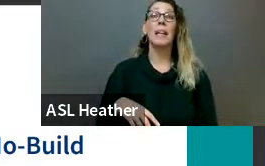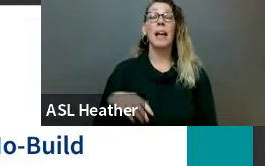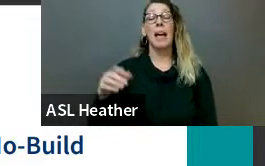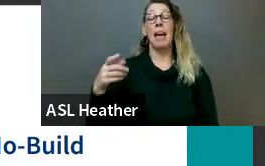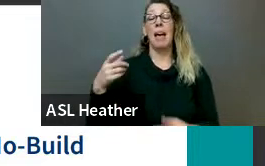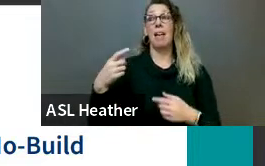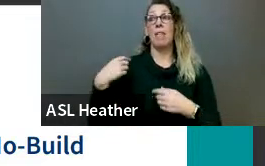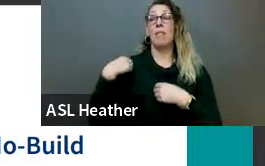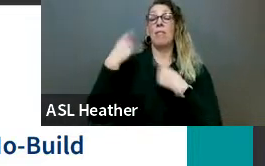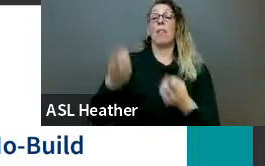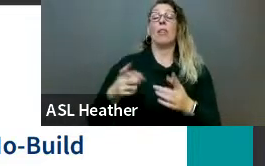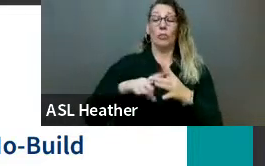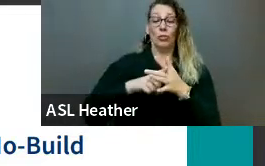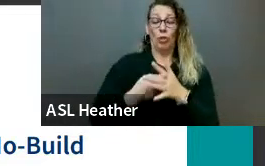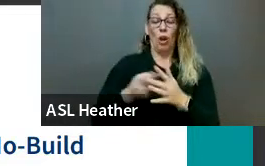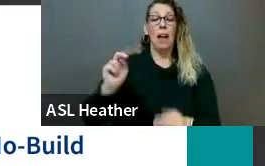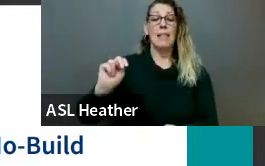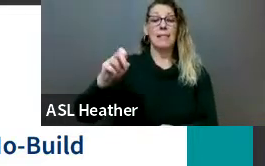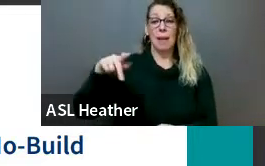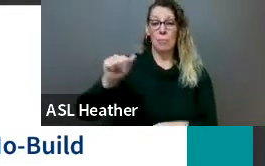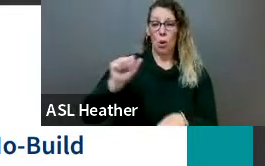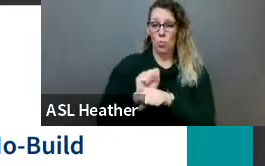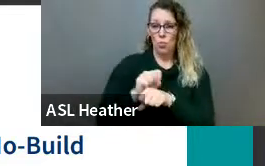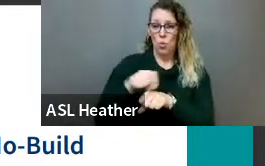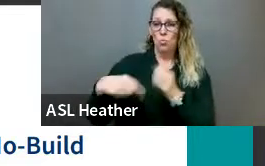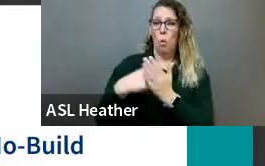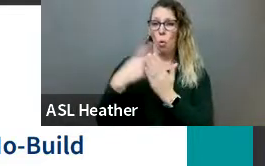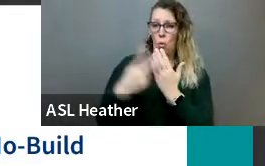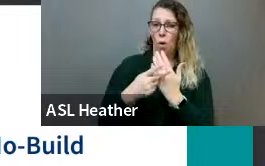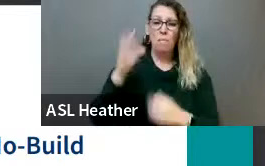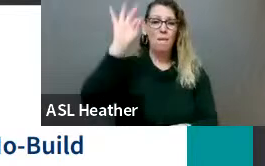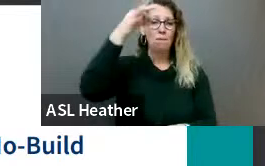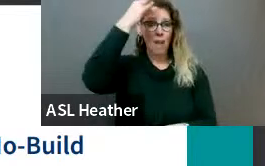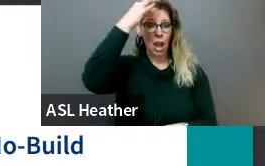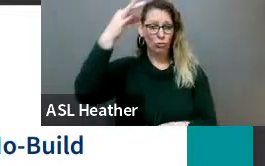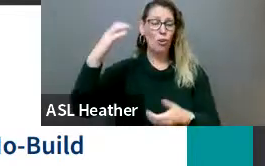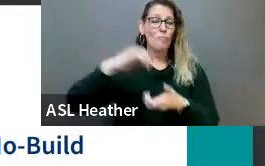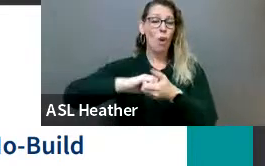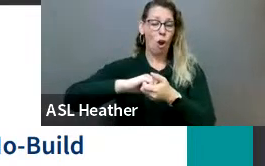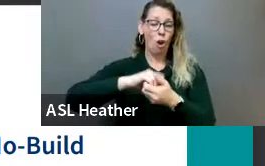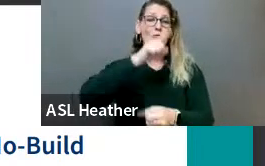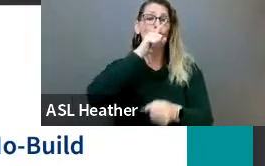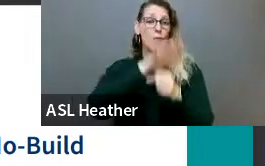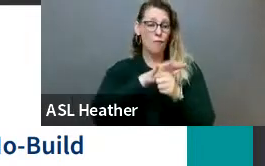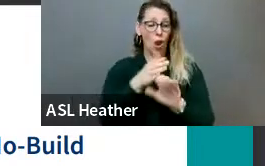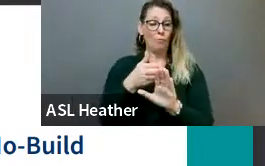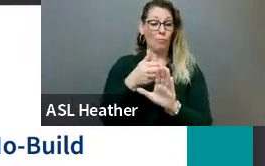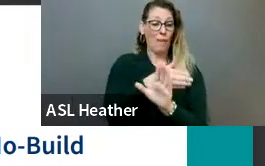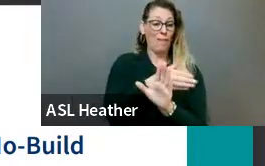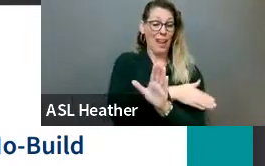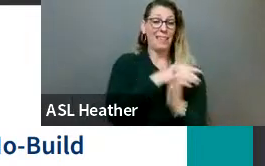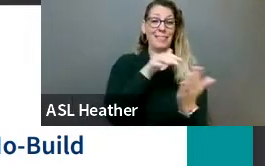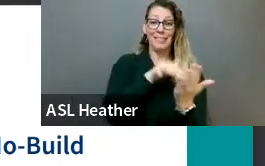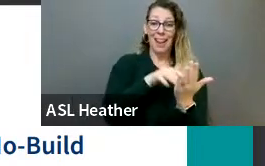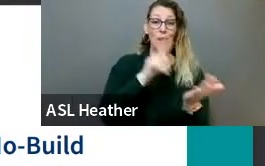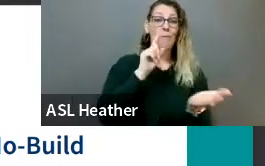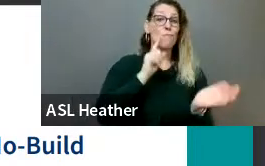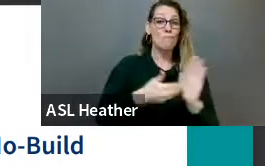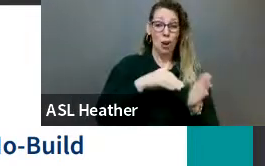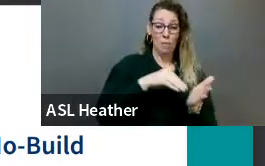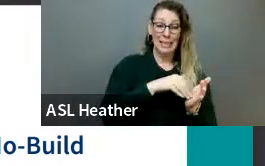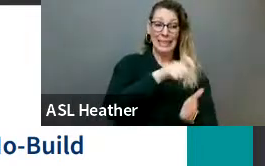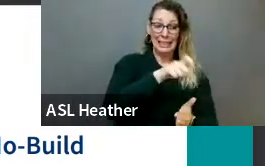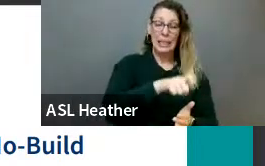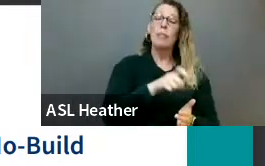As we started into our NEPA work for the program, our federal partners confirmed that the previous study's purpose and need remained valid